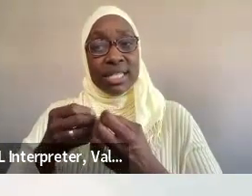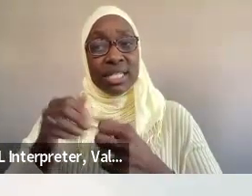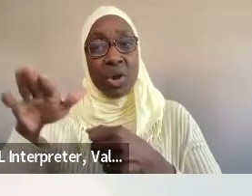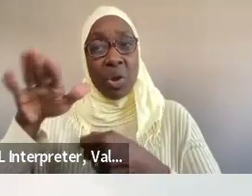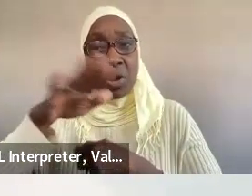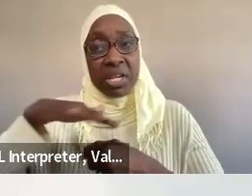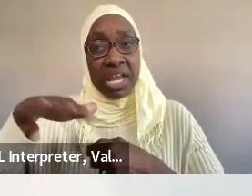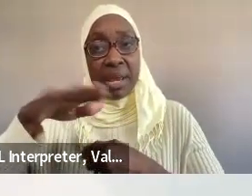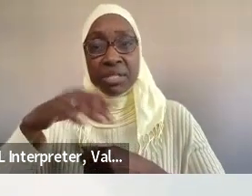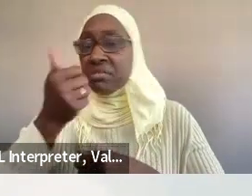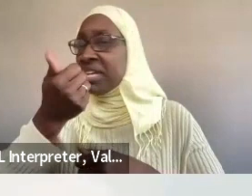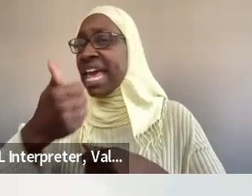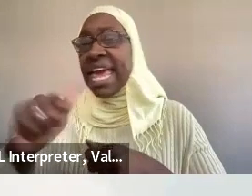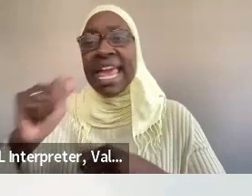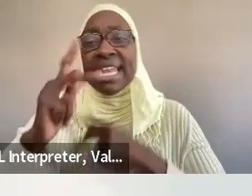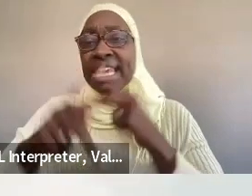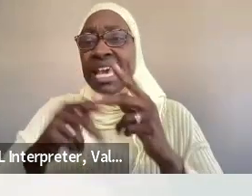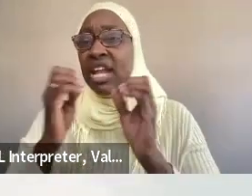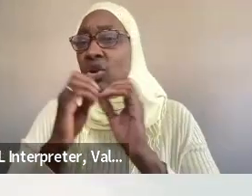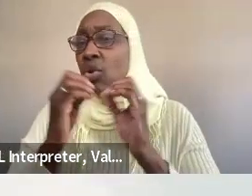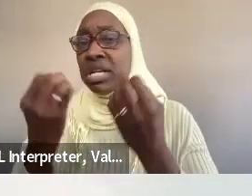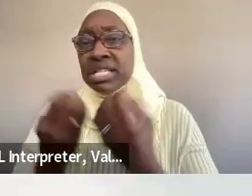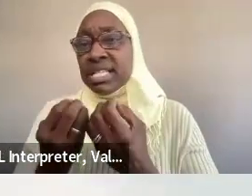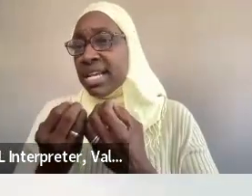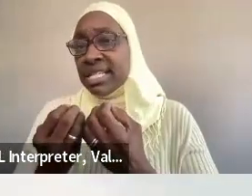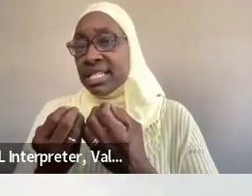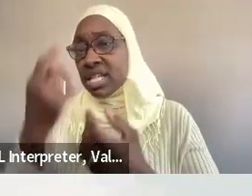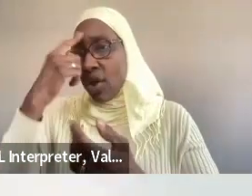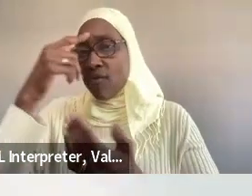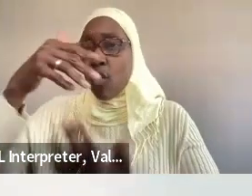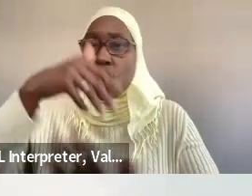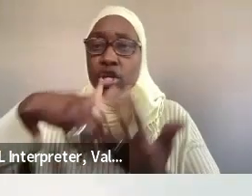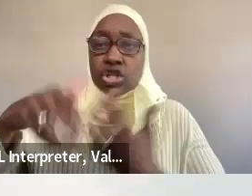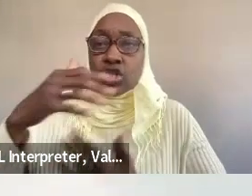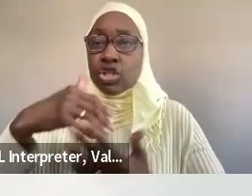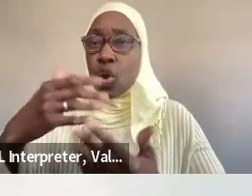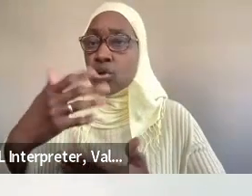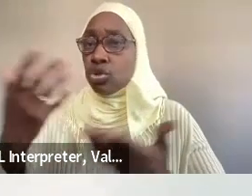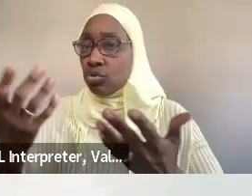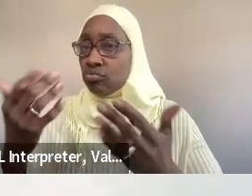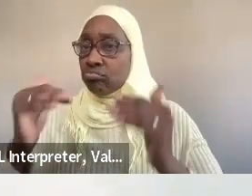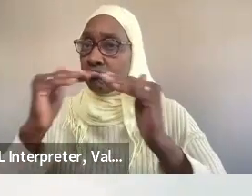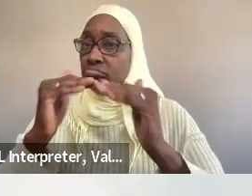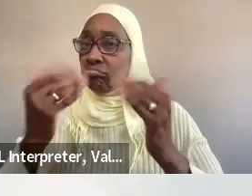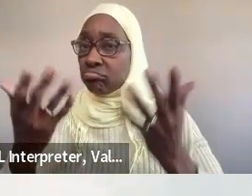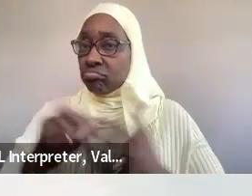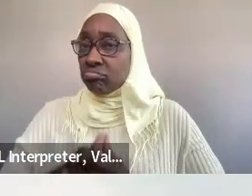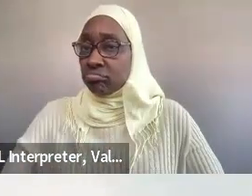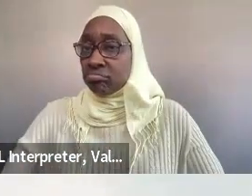of organization which is for a social cause in an organization?